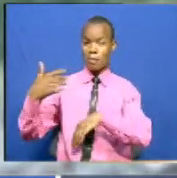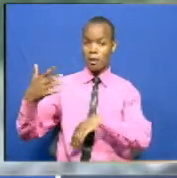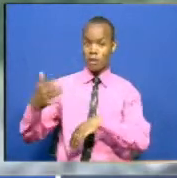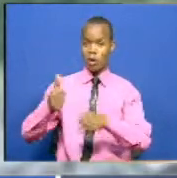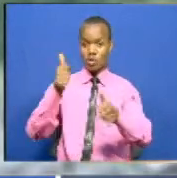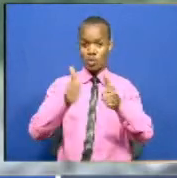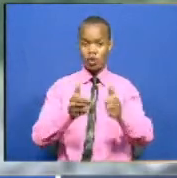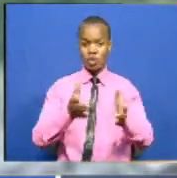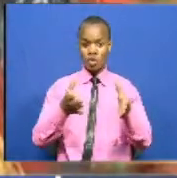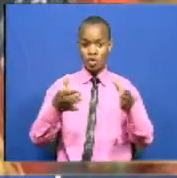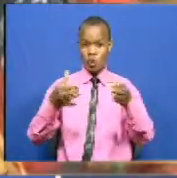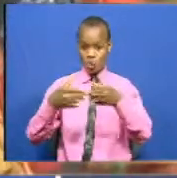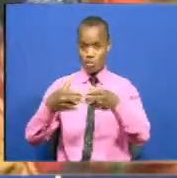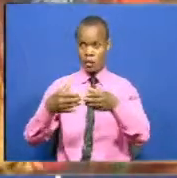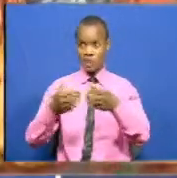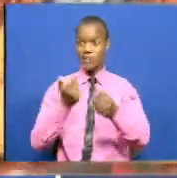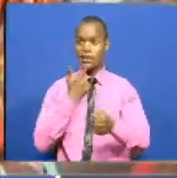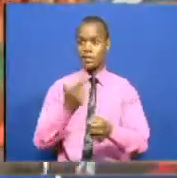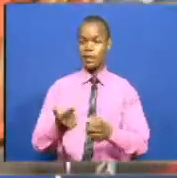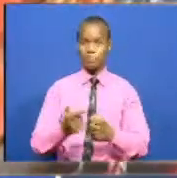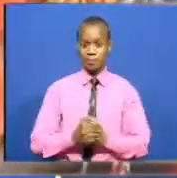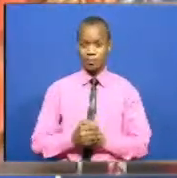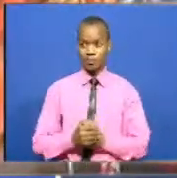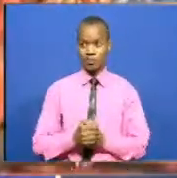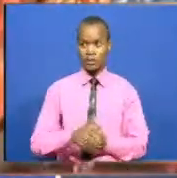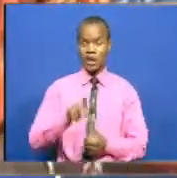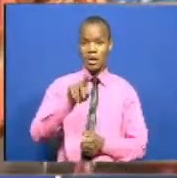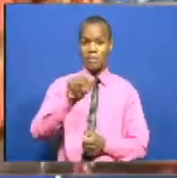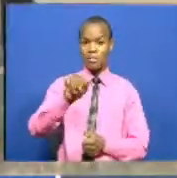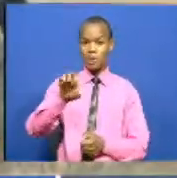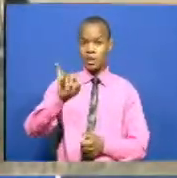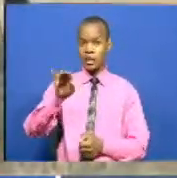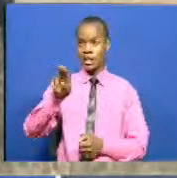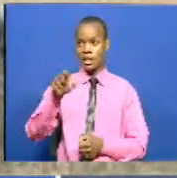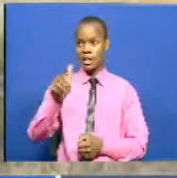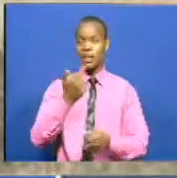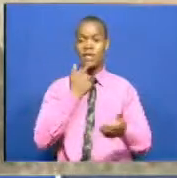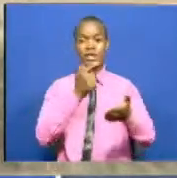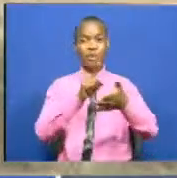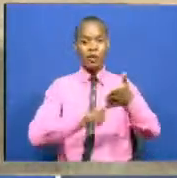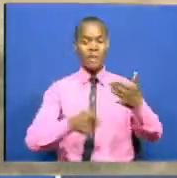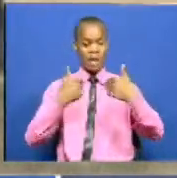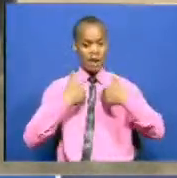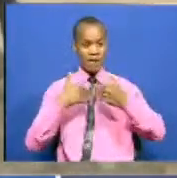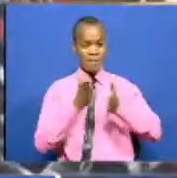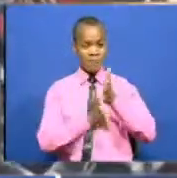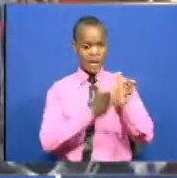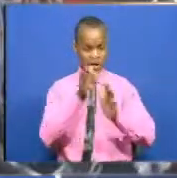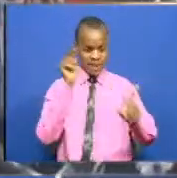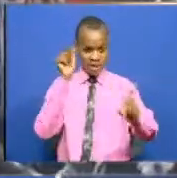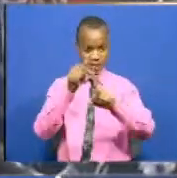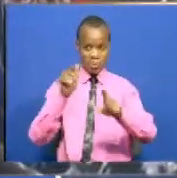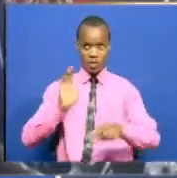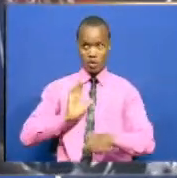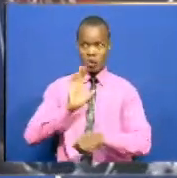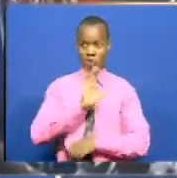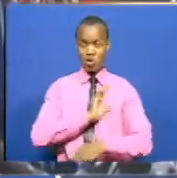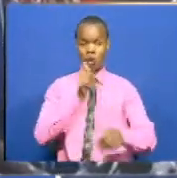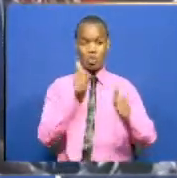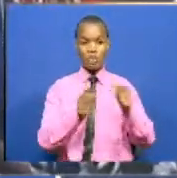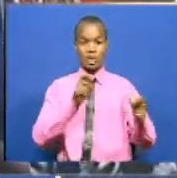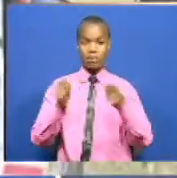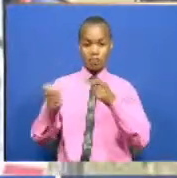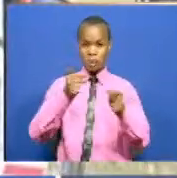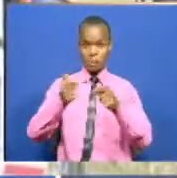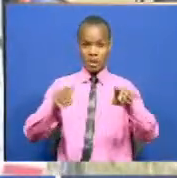is flouting. Paseina says the worrying trend targeting communal ranches has witnessed increased land conflicts in the